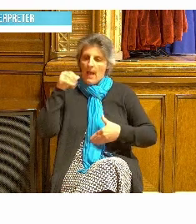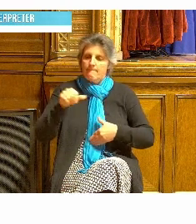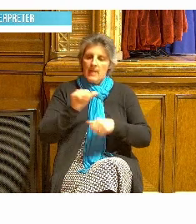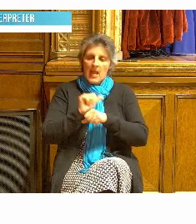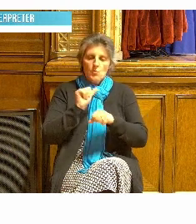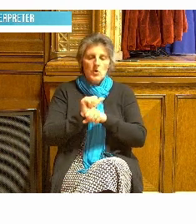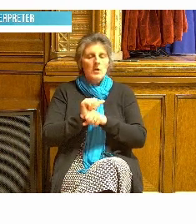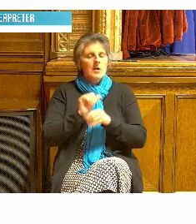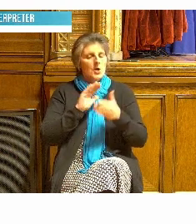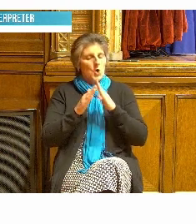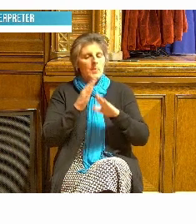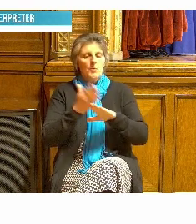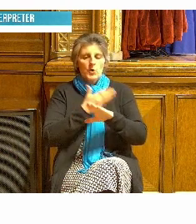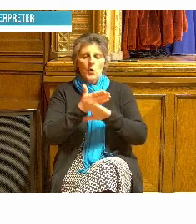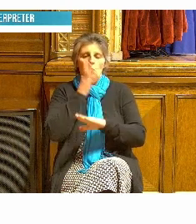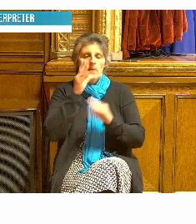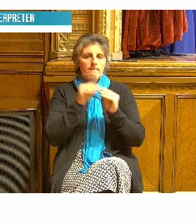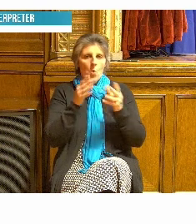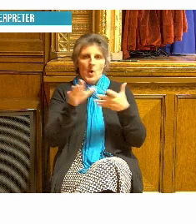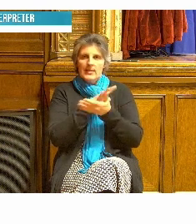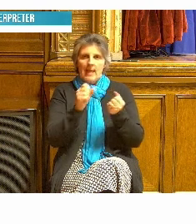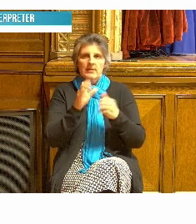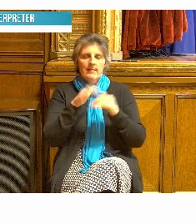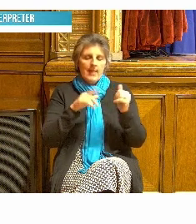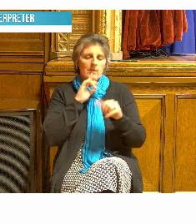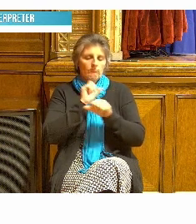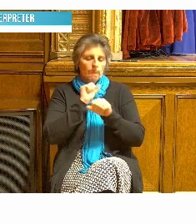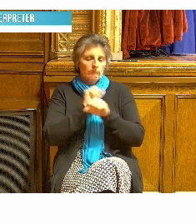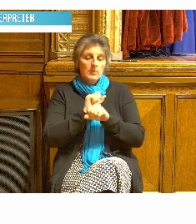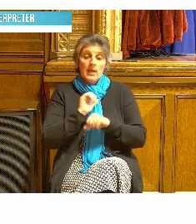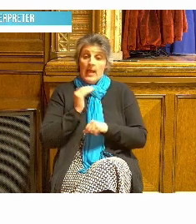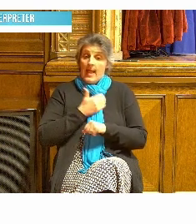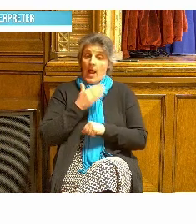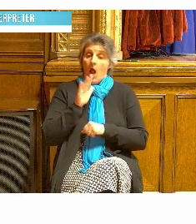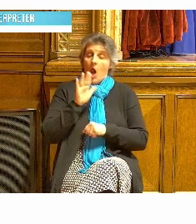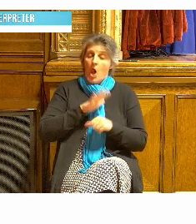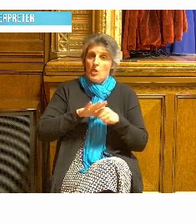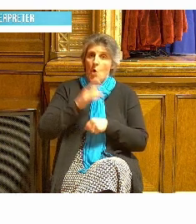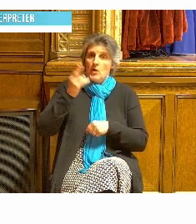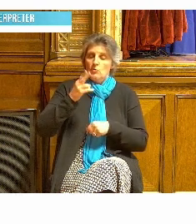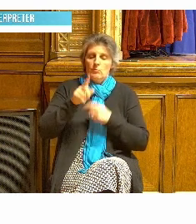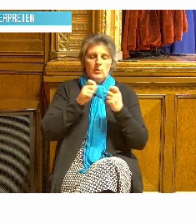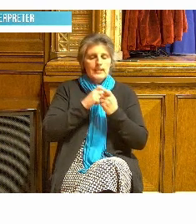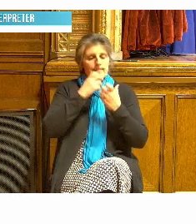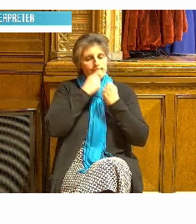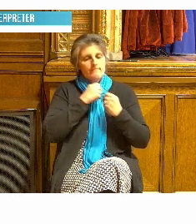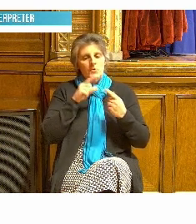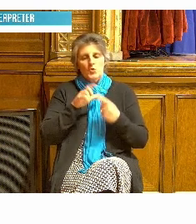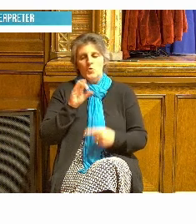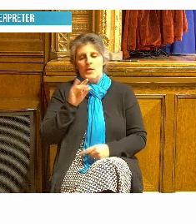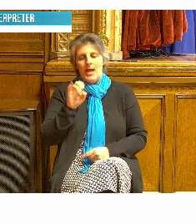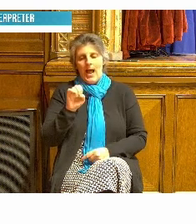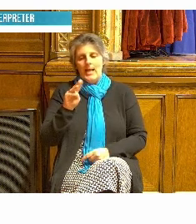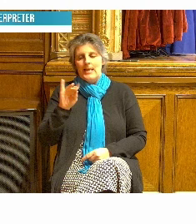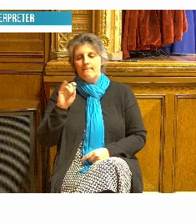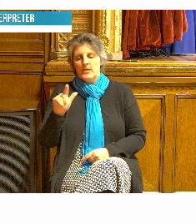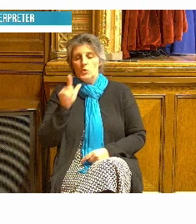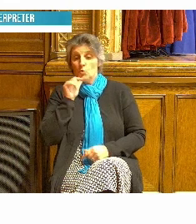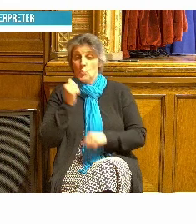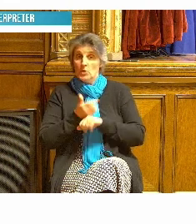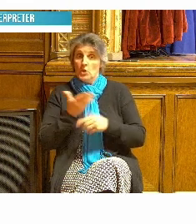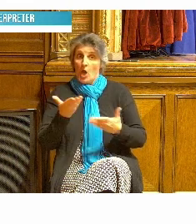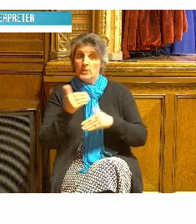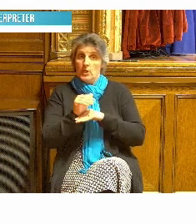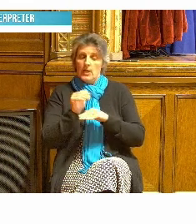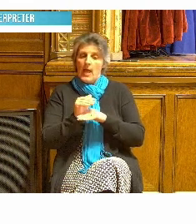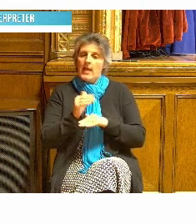urban renewal would have been even more damaging than it was. At our local history, we're particularly partial to Connie Mitchell, whose daughter is here tonight.